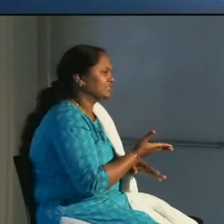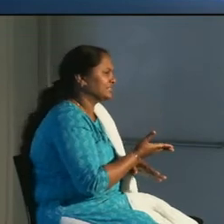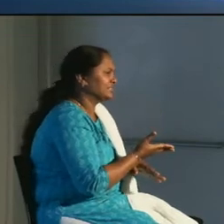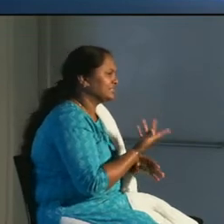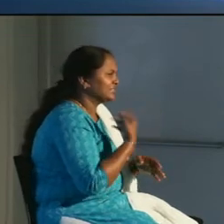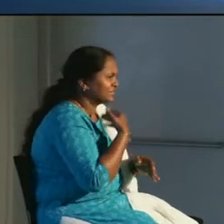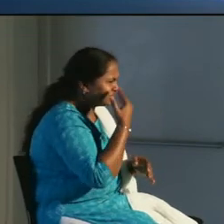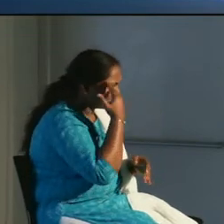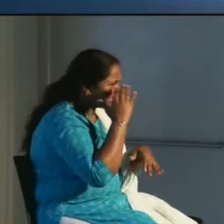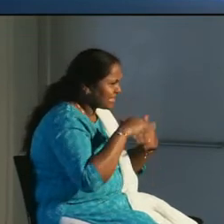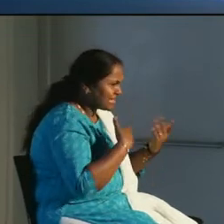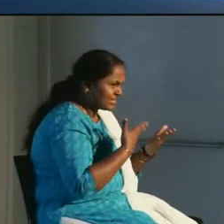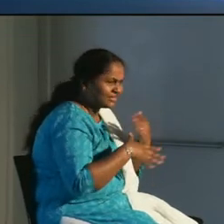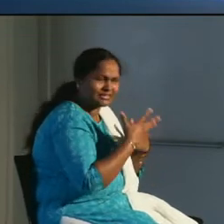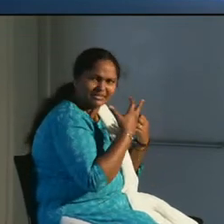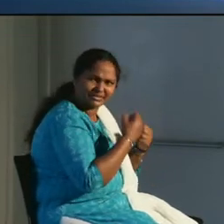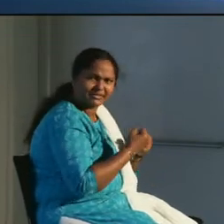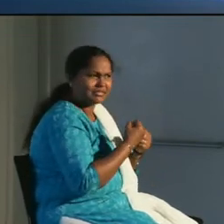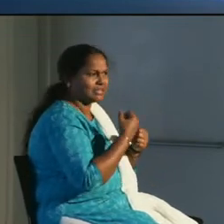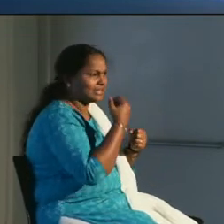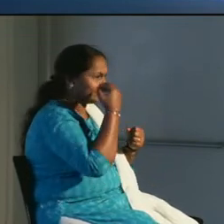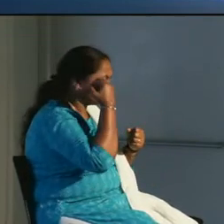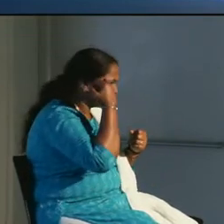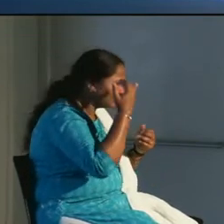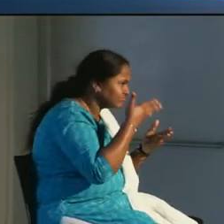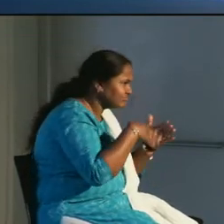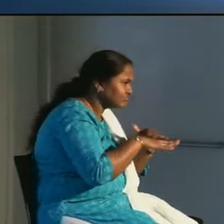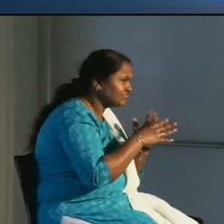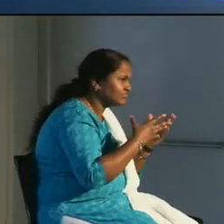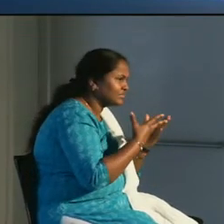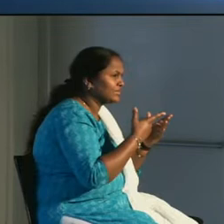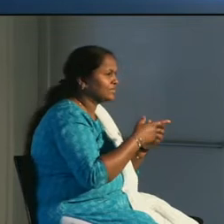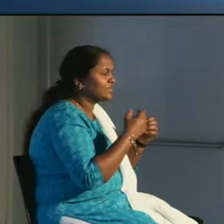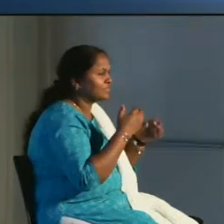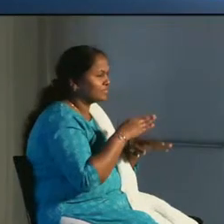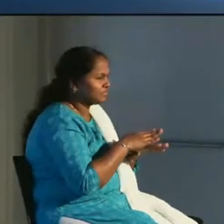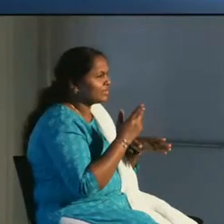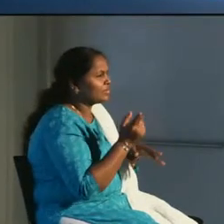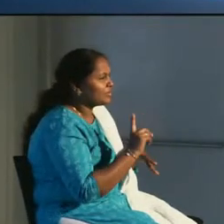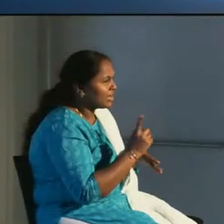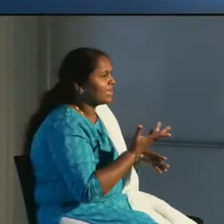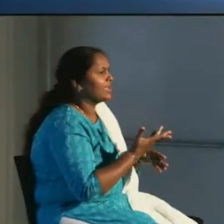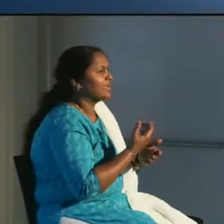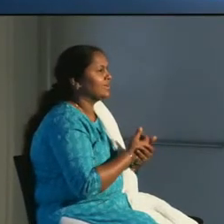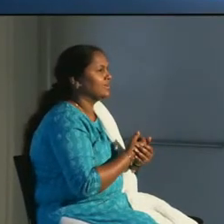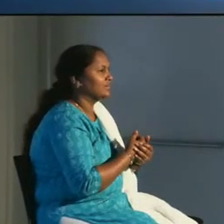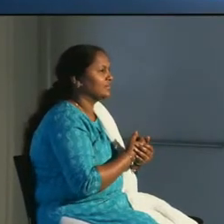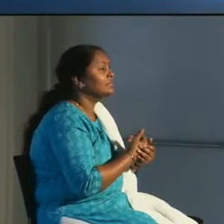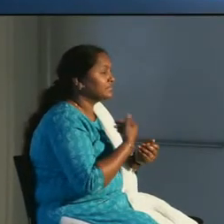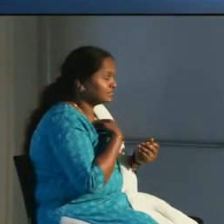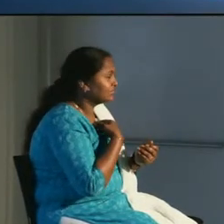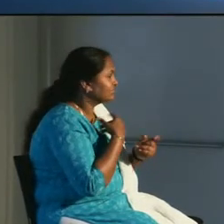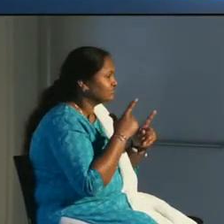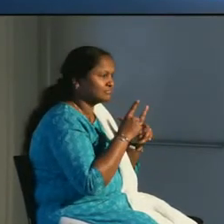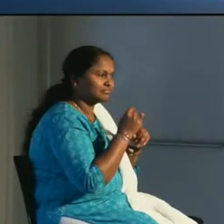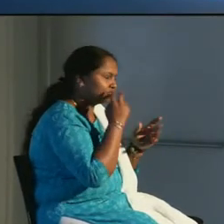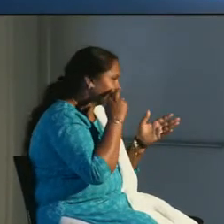no way did I even imagine that the fish was there. But I didn't see